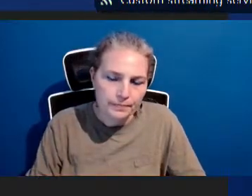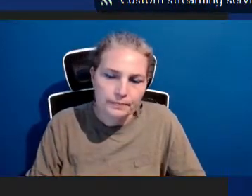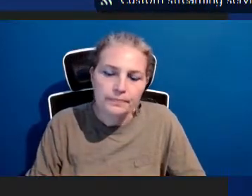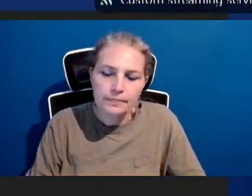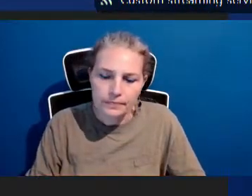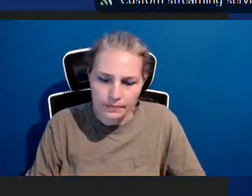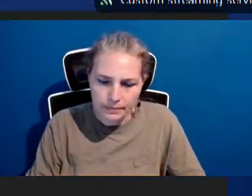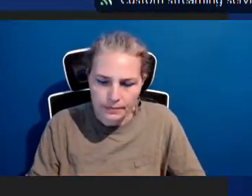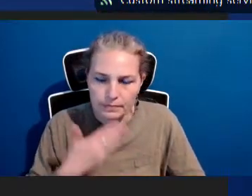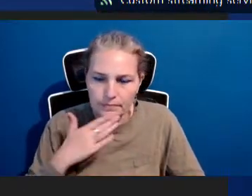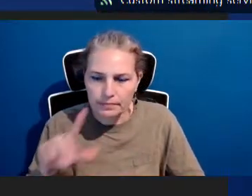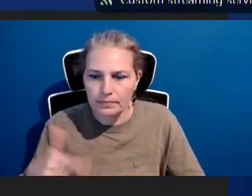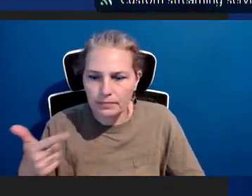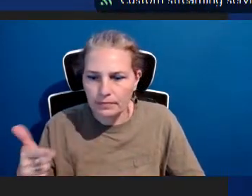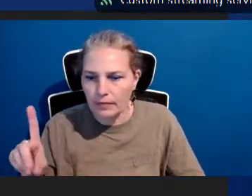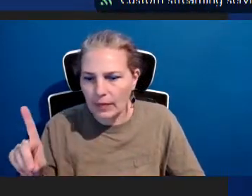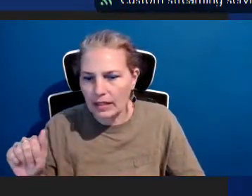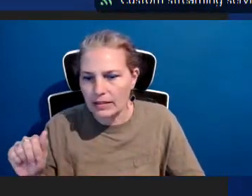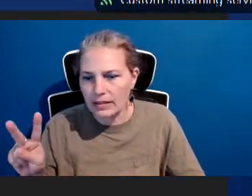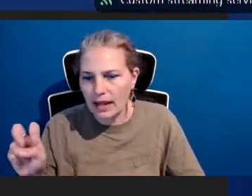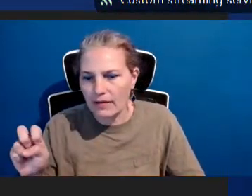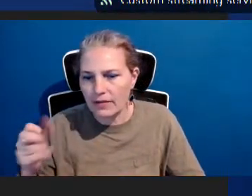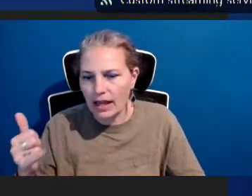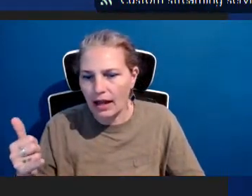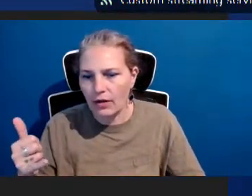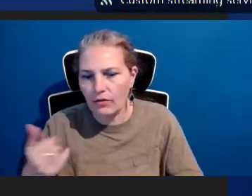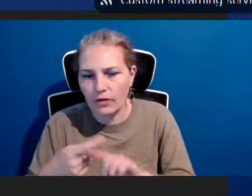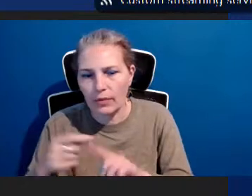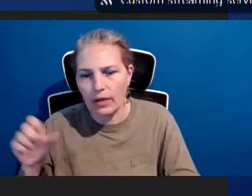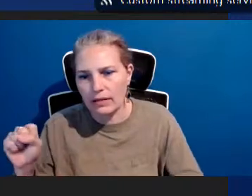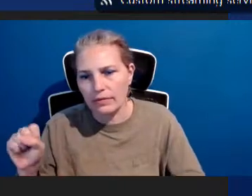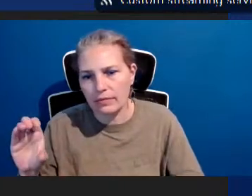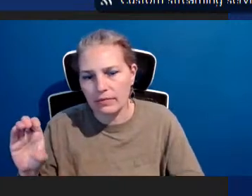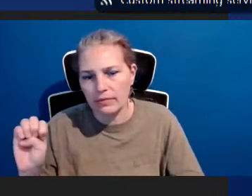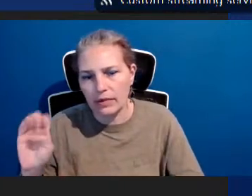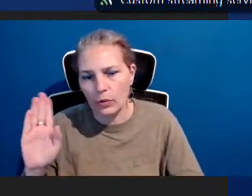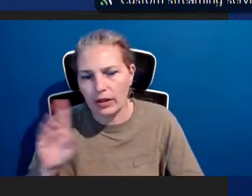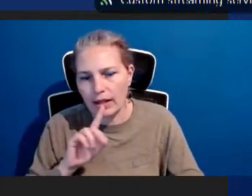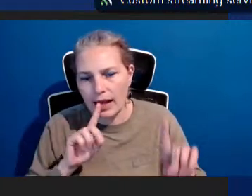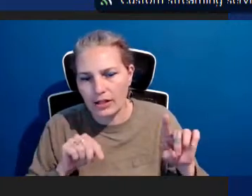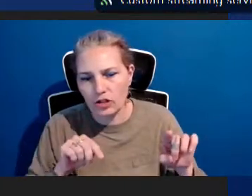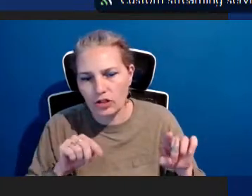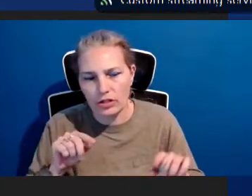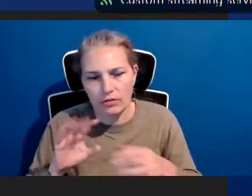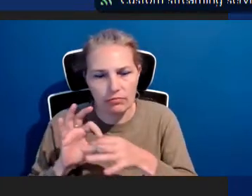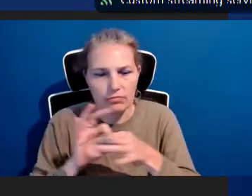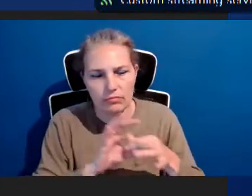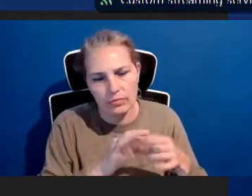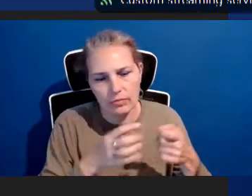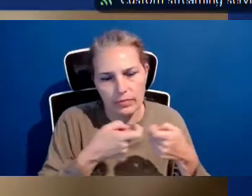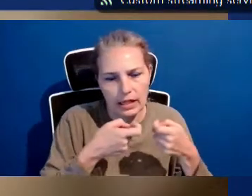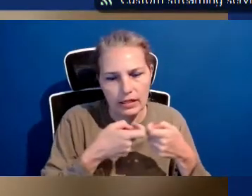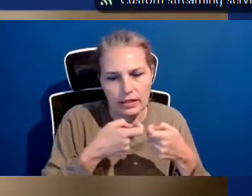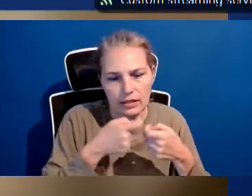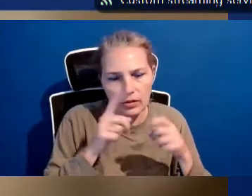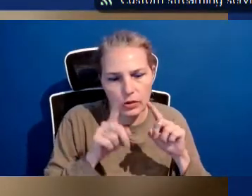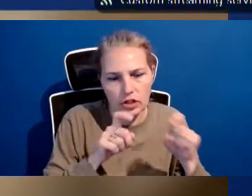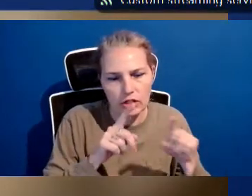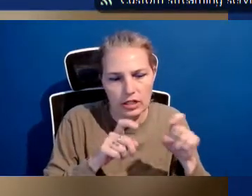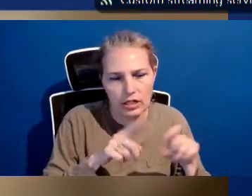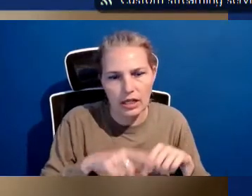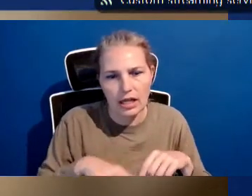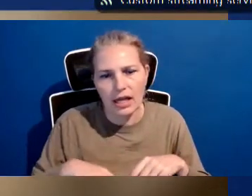Thank you, and I'll turn it over to Dave with SoCal Edison to answer the question specific to electricity. Yeah, I think